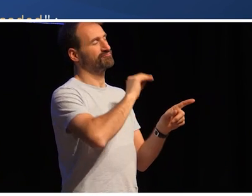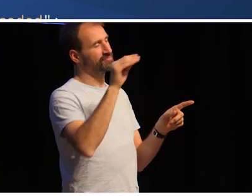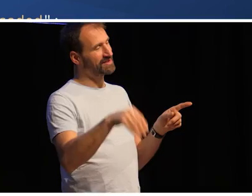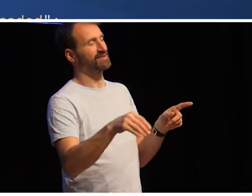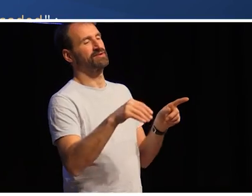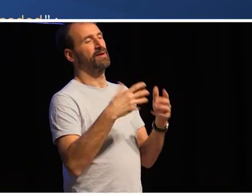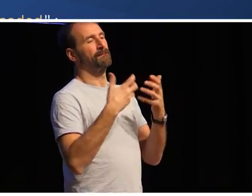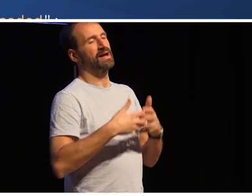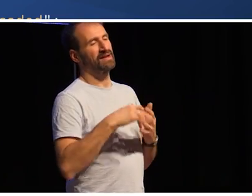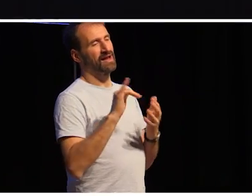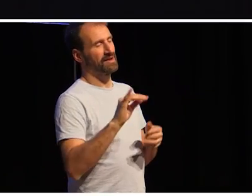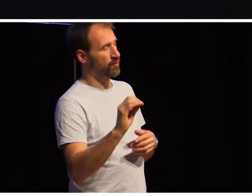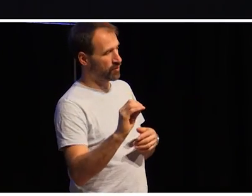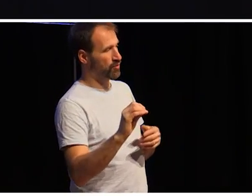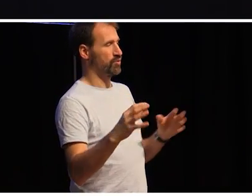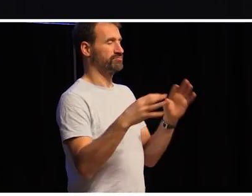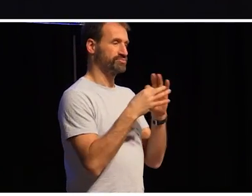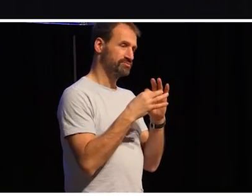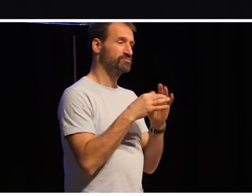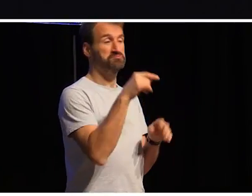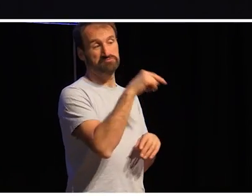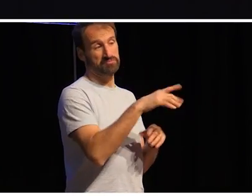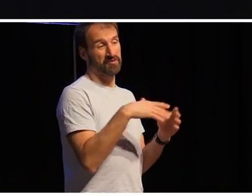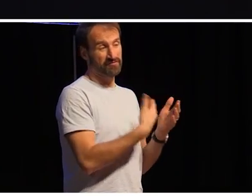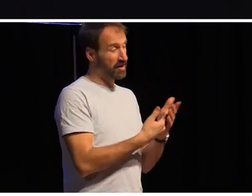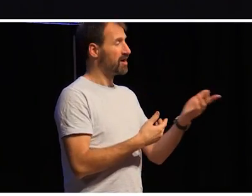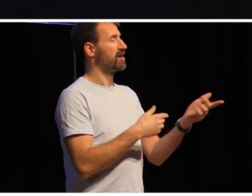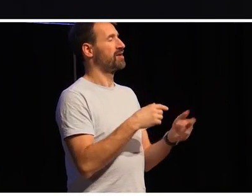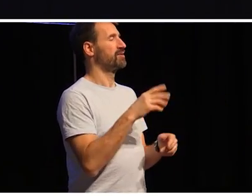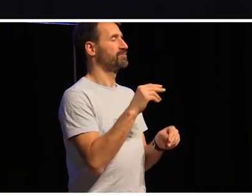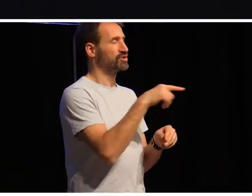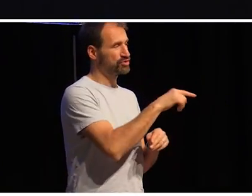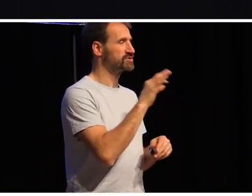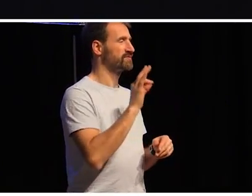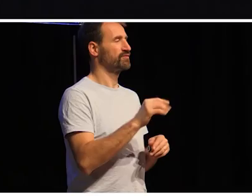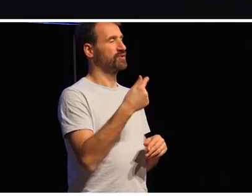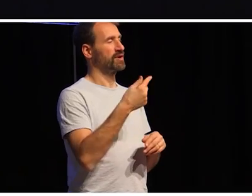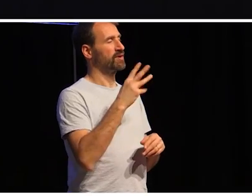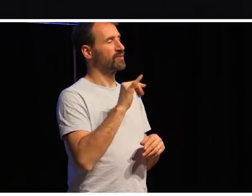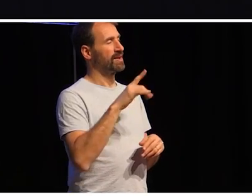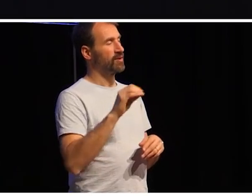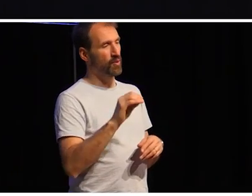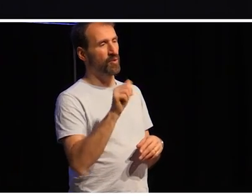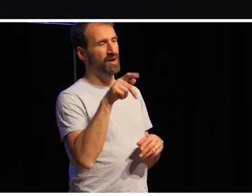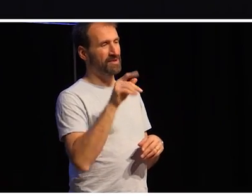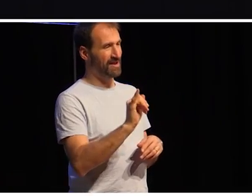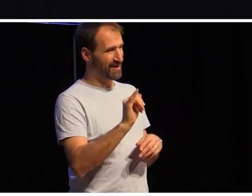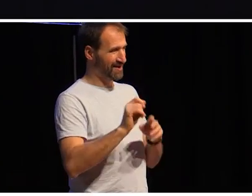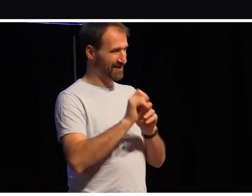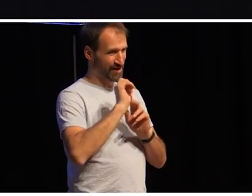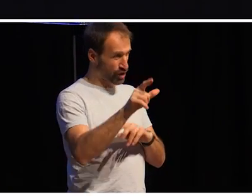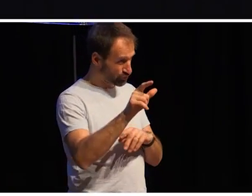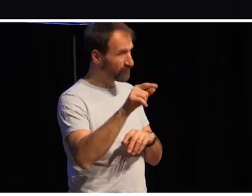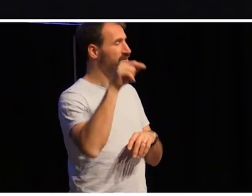And in this case, we're using it to call the Twilio API, which allows us to send